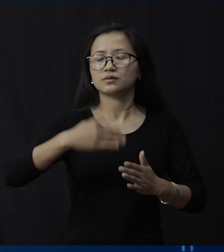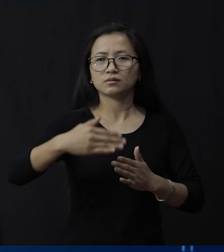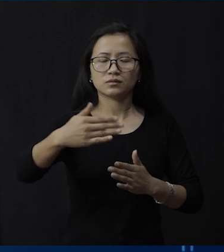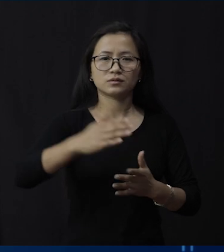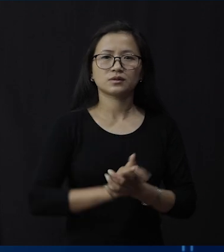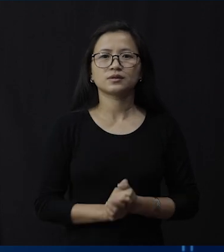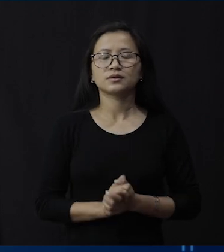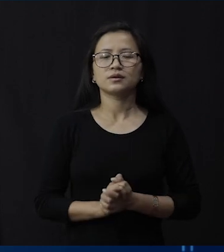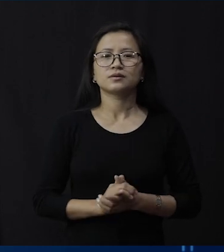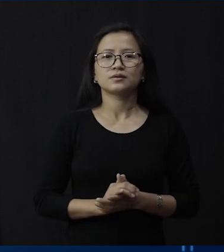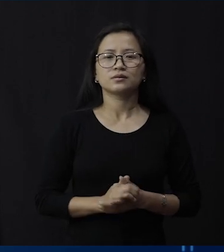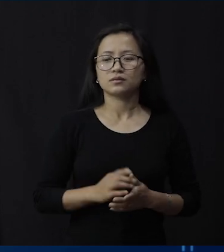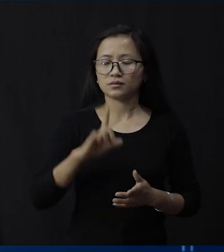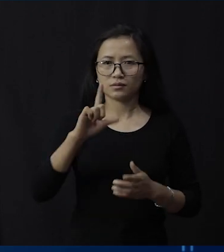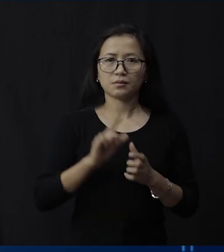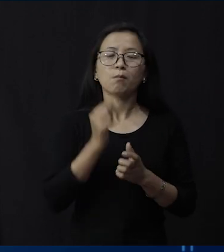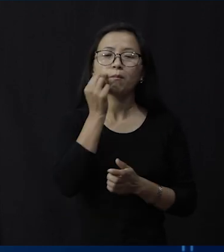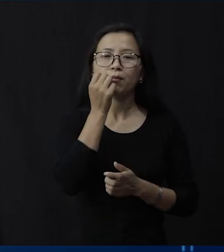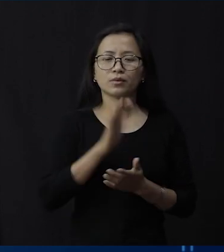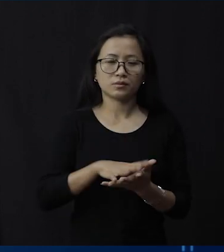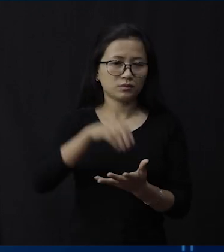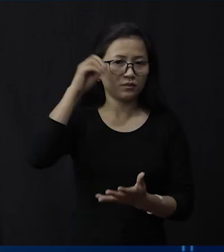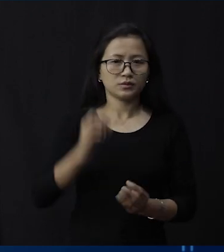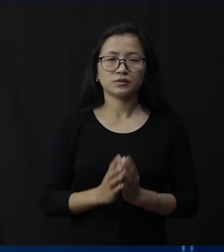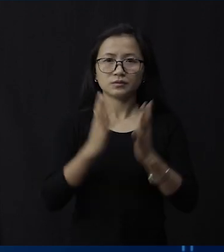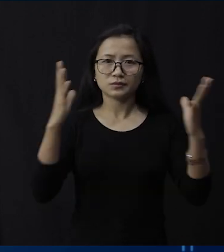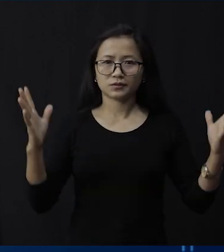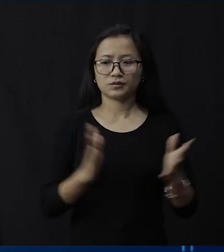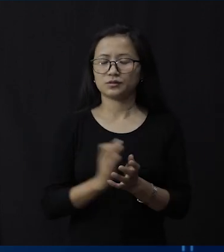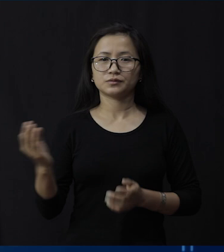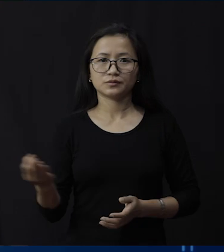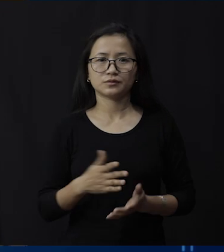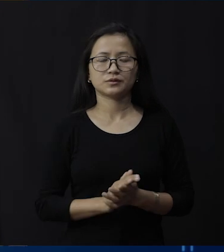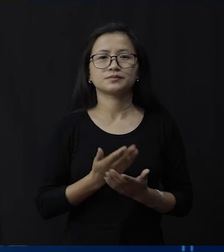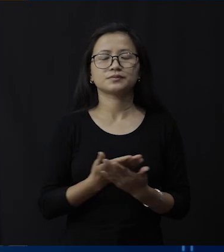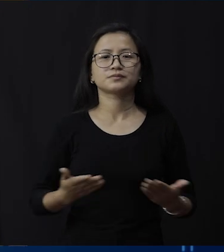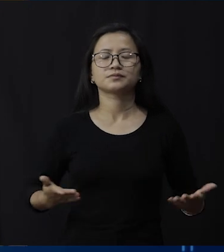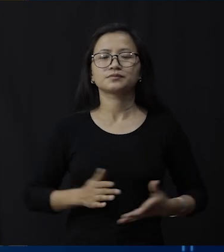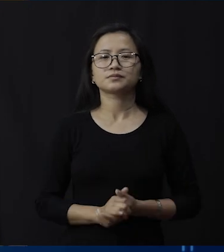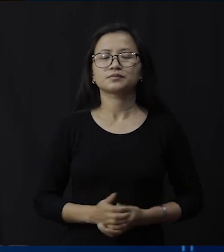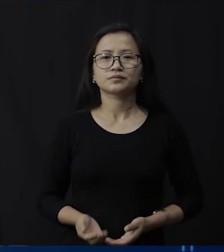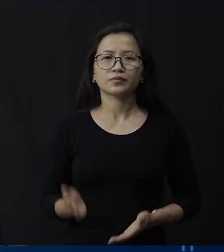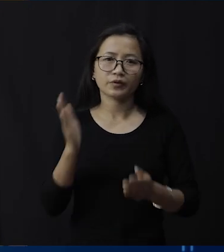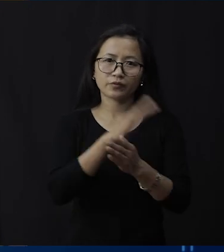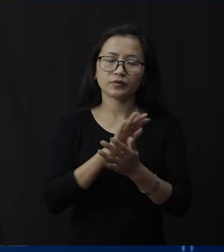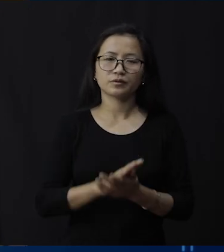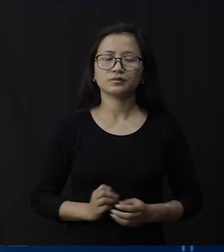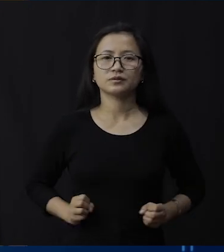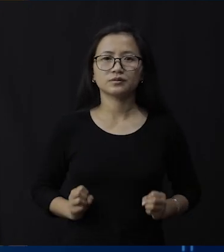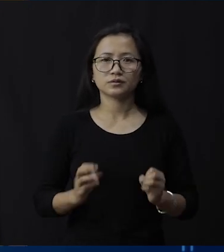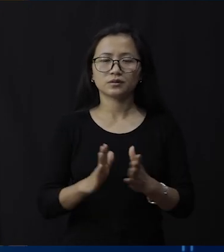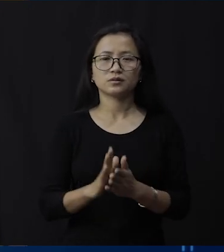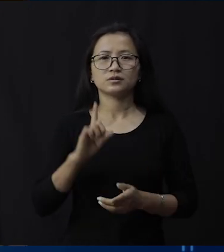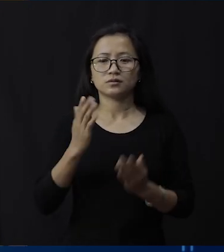and meanwhile Lanu used to learn a lot of new things, all right? So before I begin this